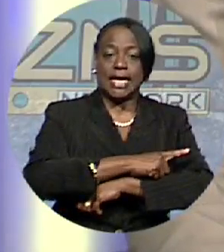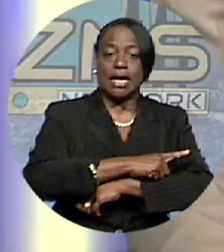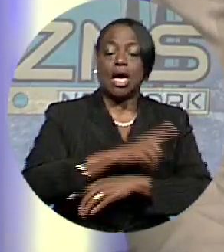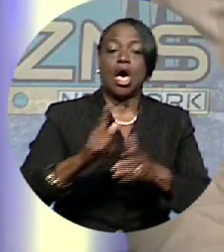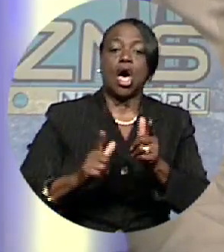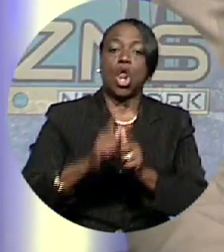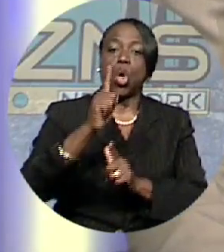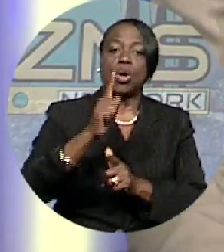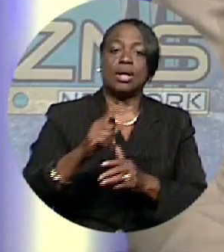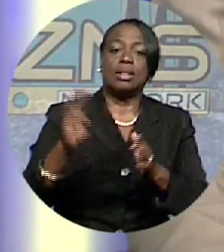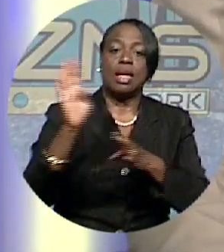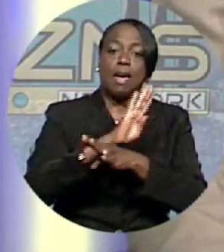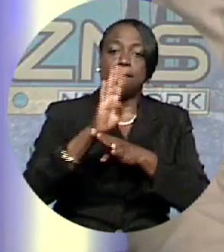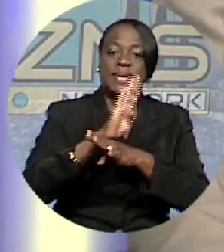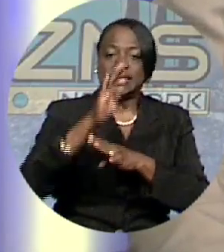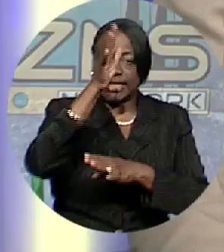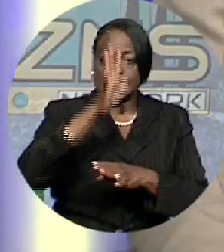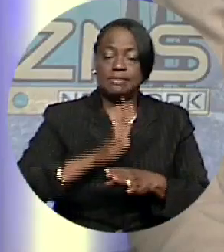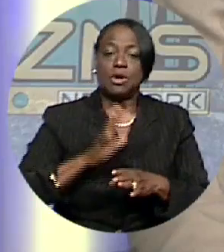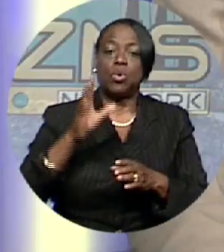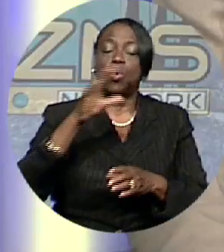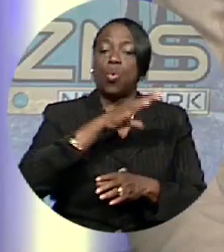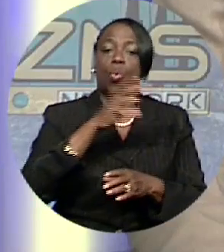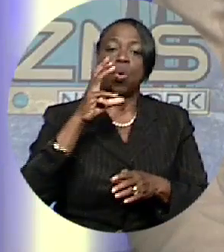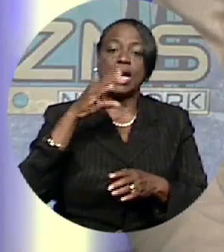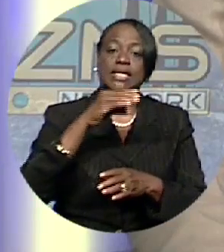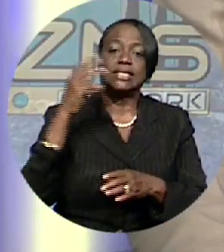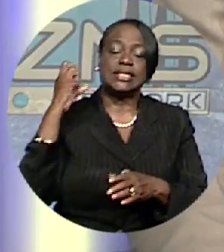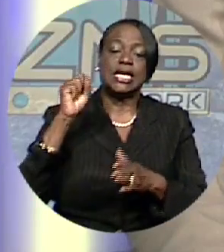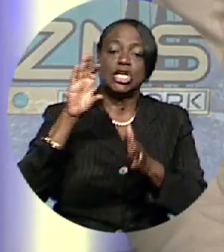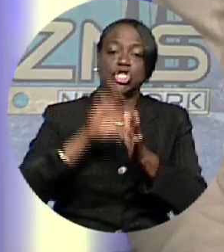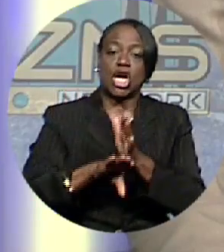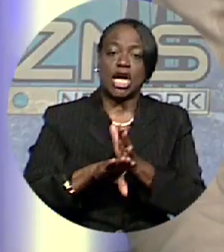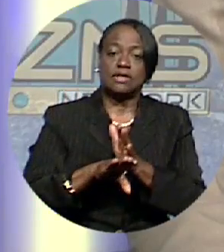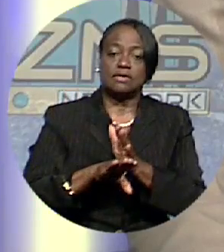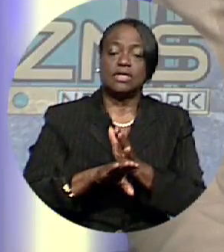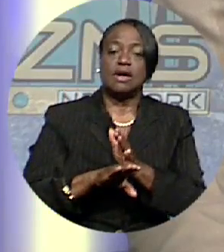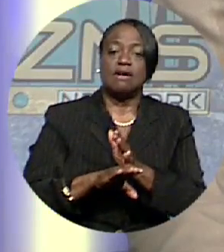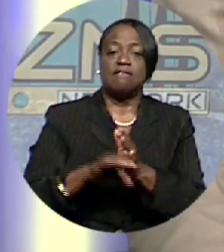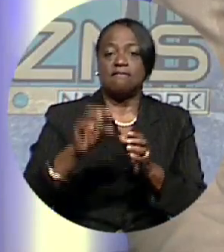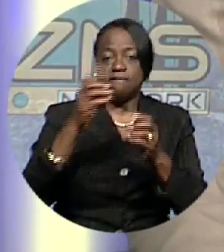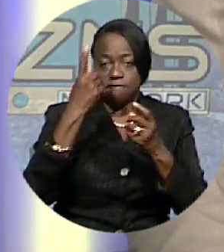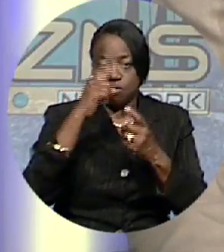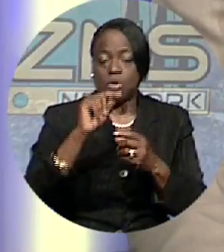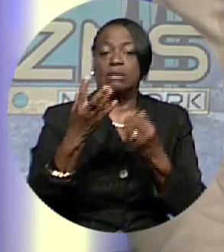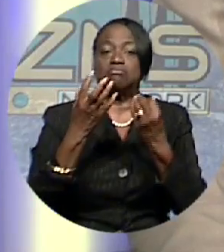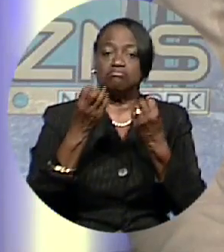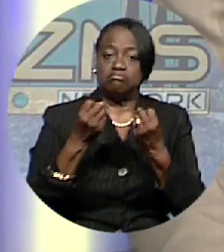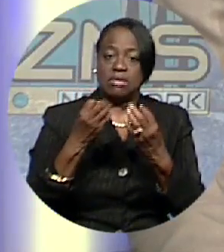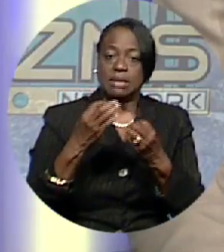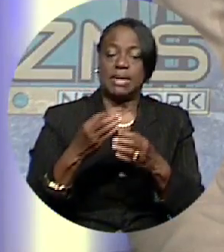connection with several fraud-related offenses spanning off a seven-month period. Our Janelle Ferguson